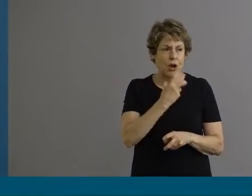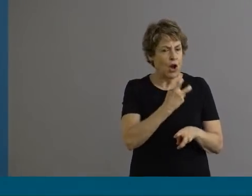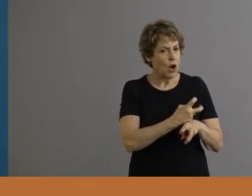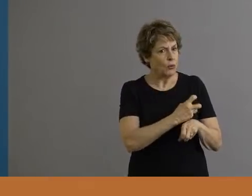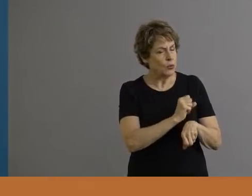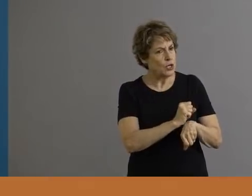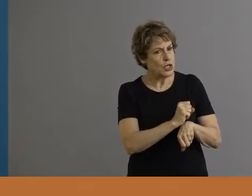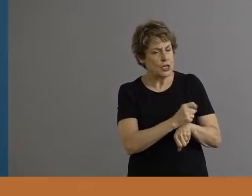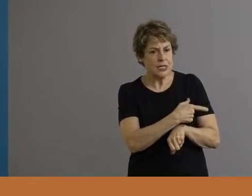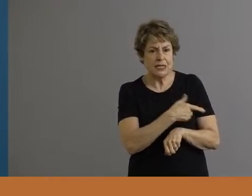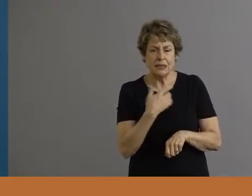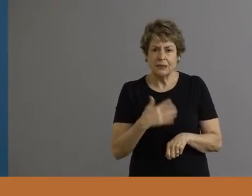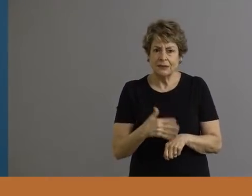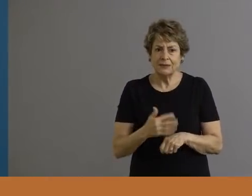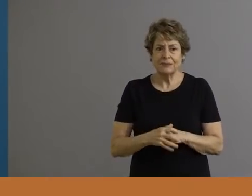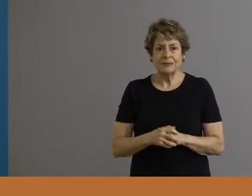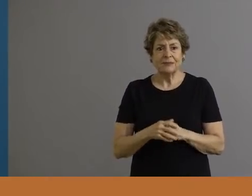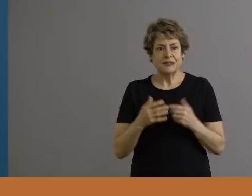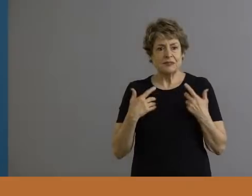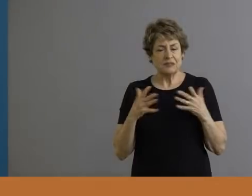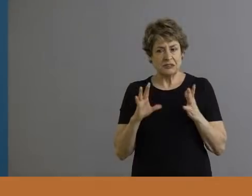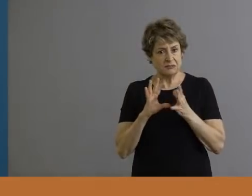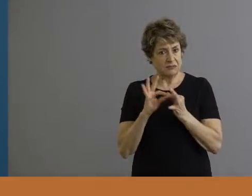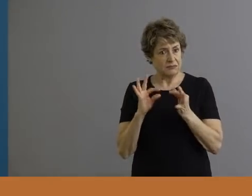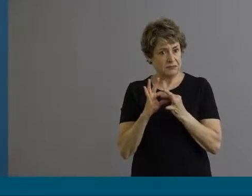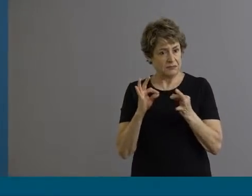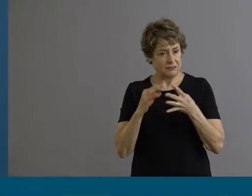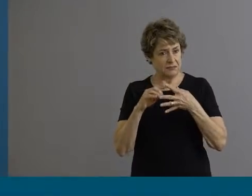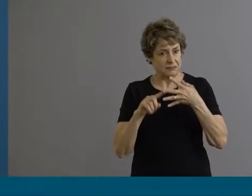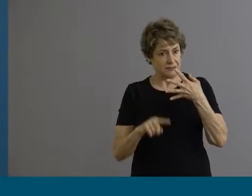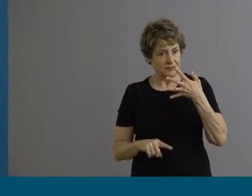I think you touched on all that from memory.